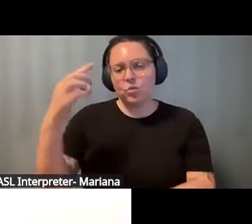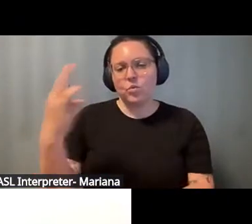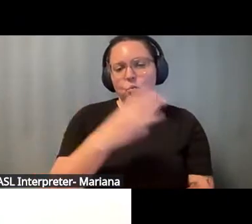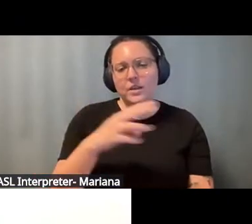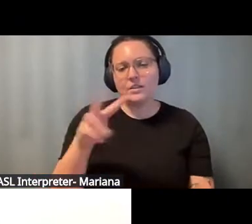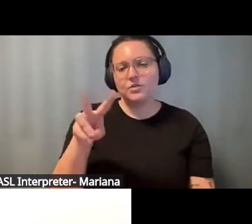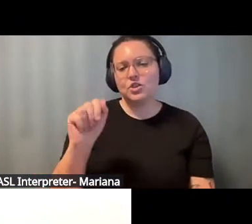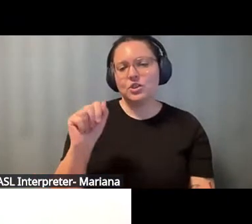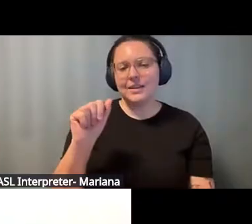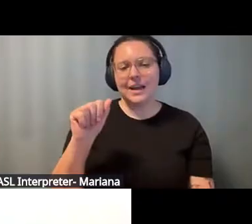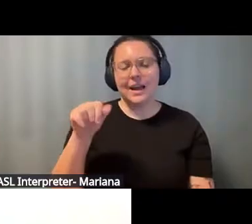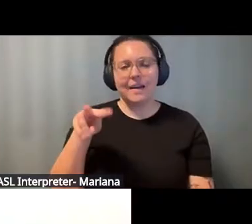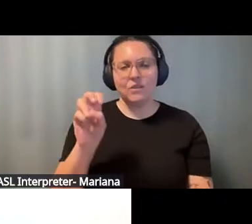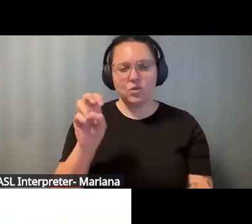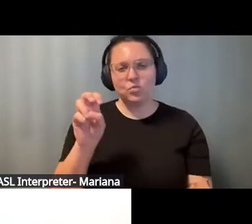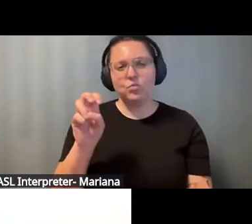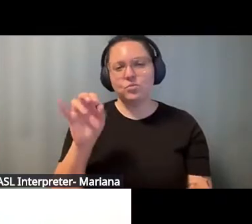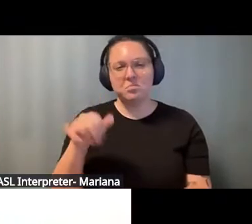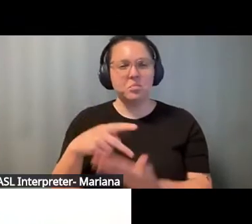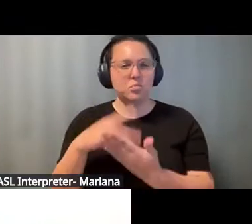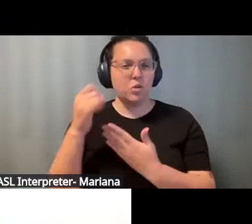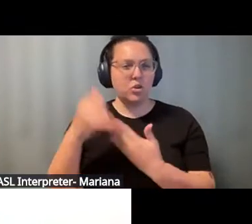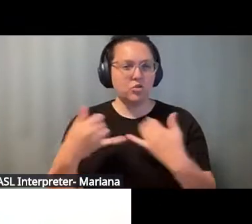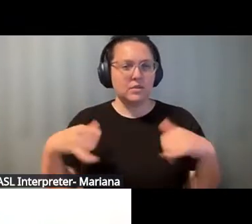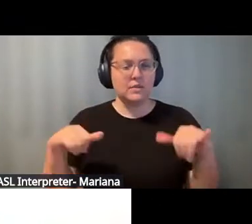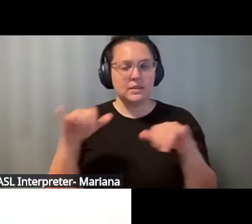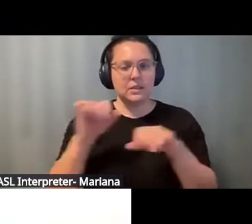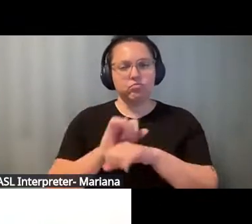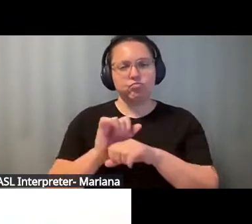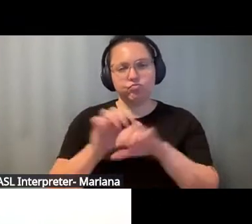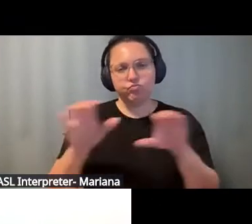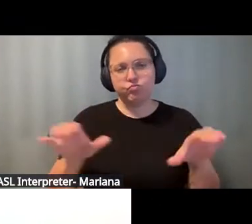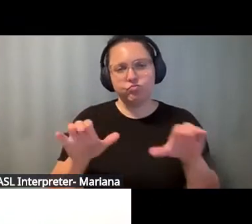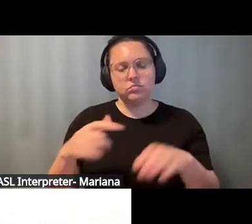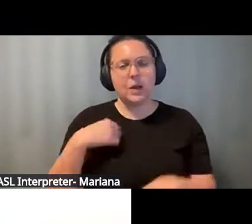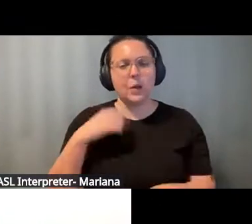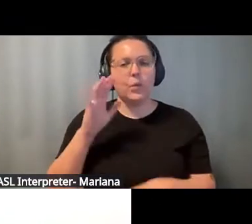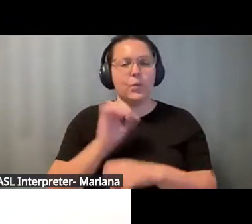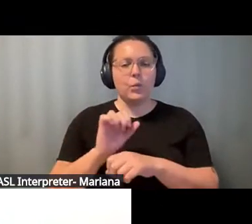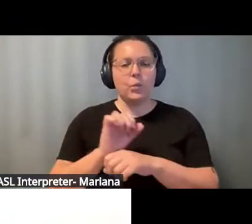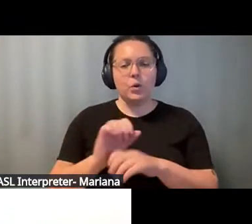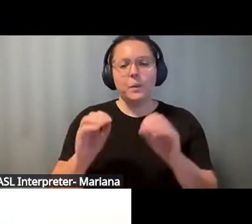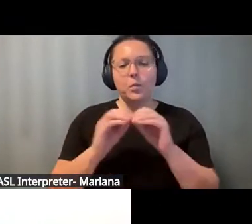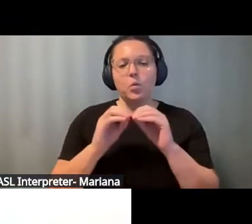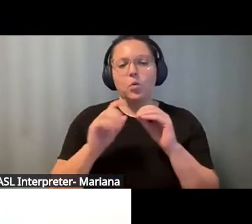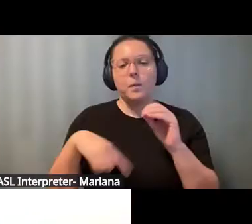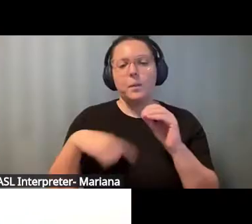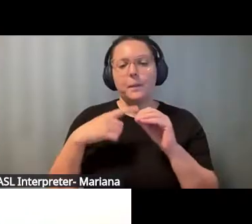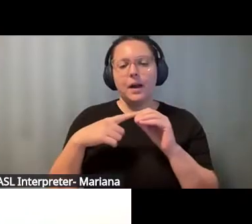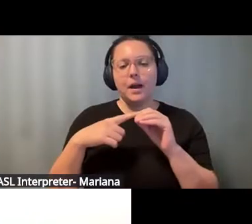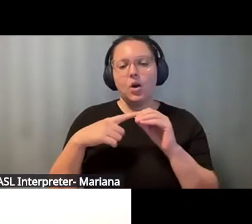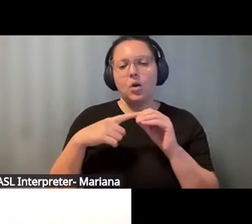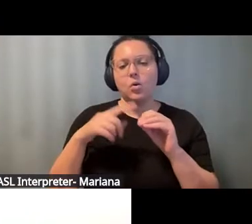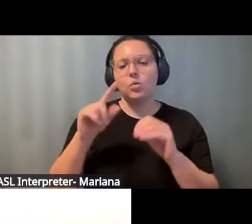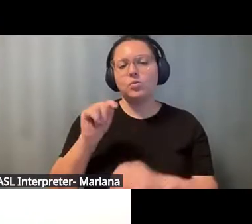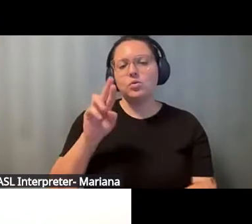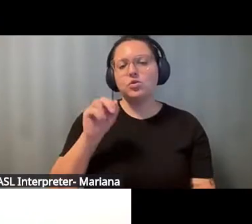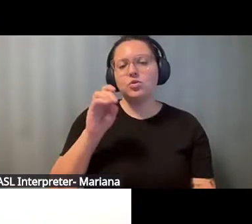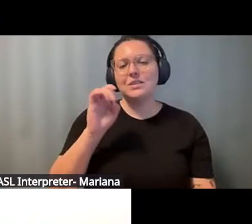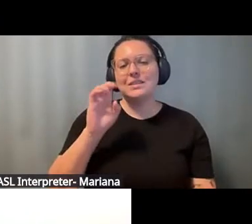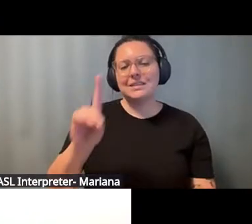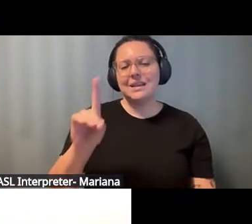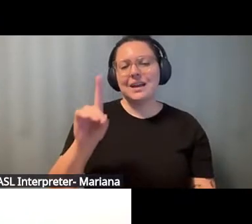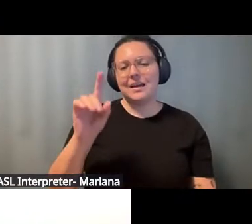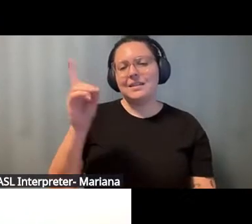on. And I'll be talking more about Trinidad Day that's happening on August 22nd later in this meeting. So I'll save that time